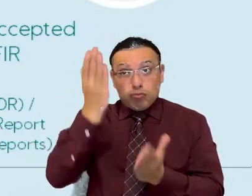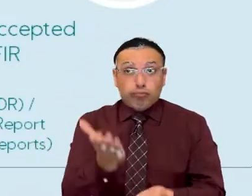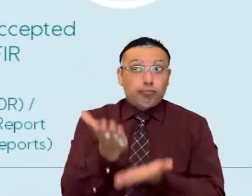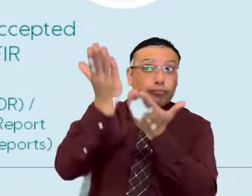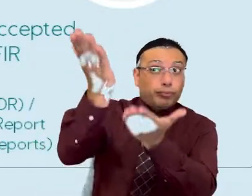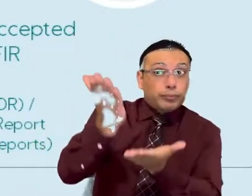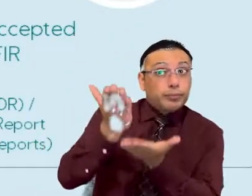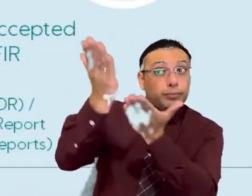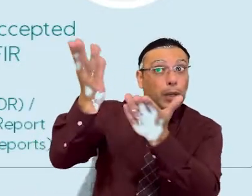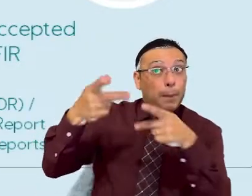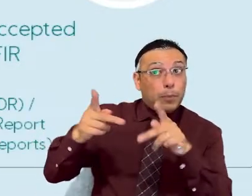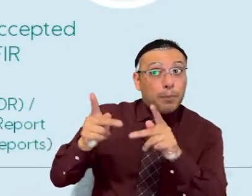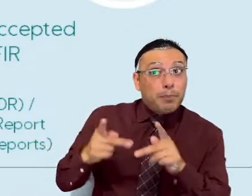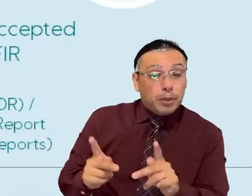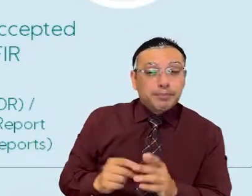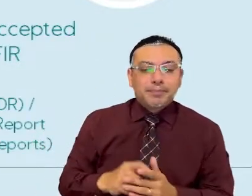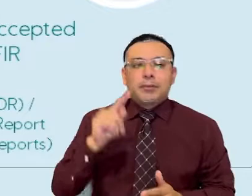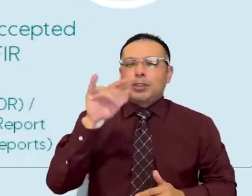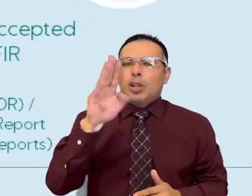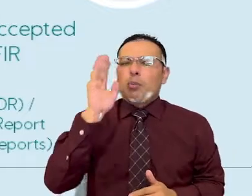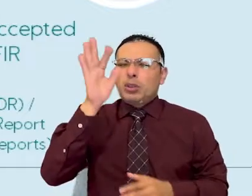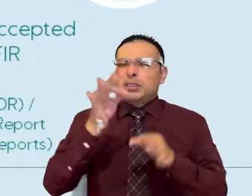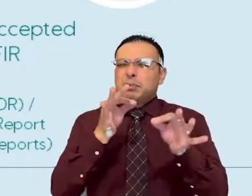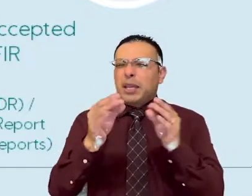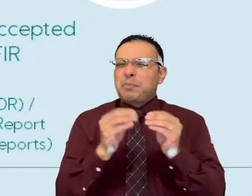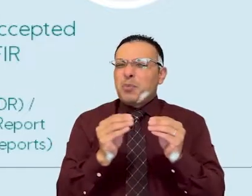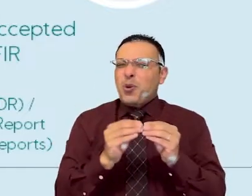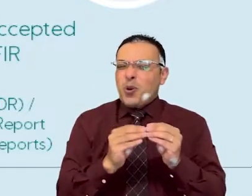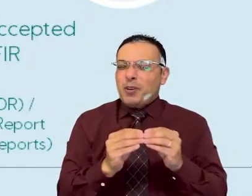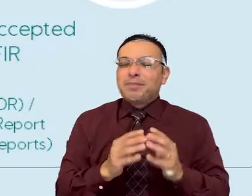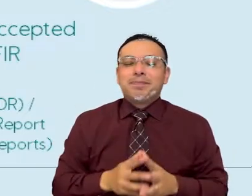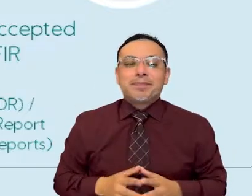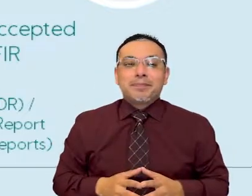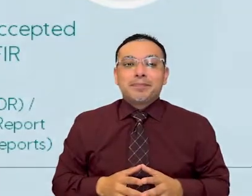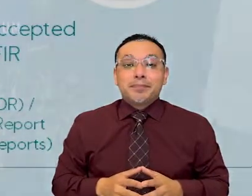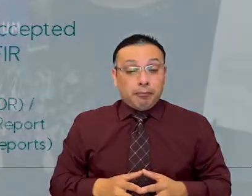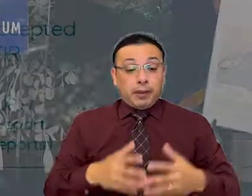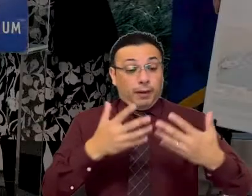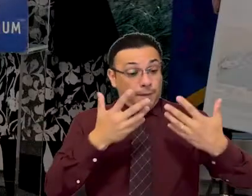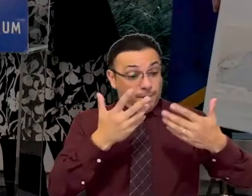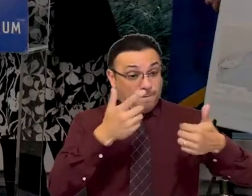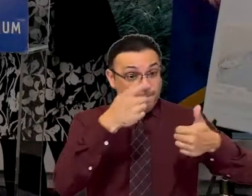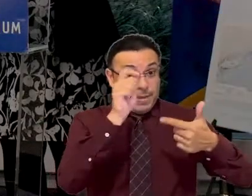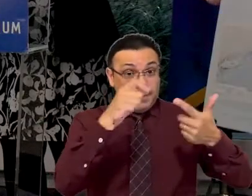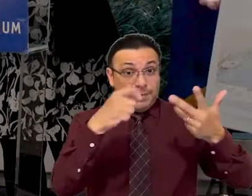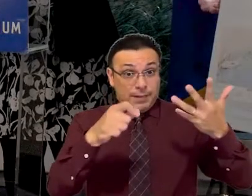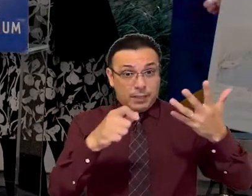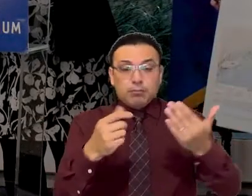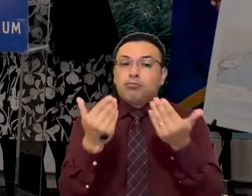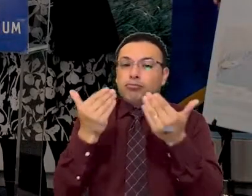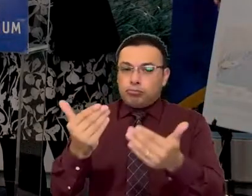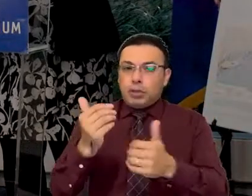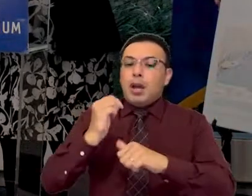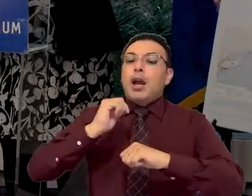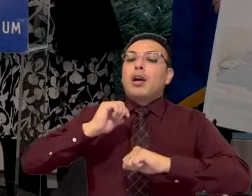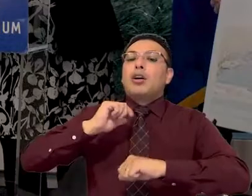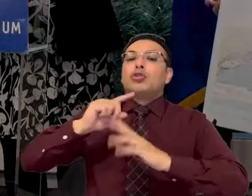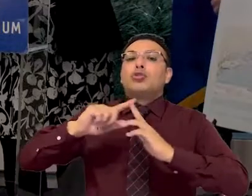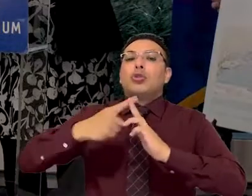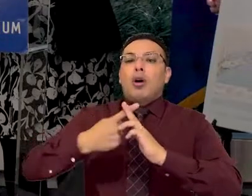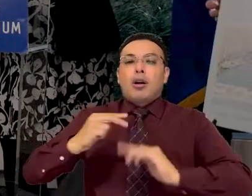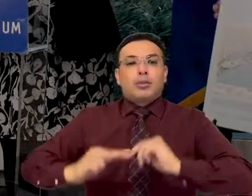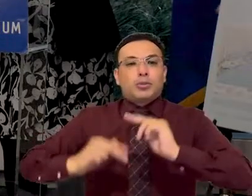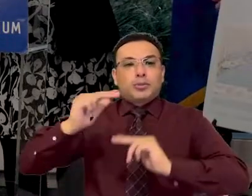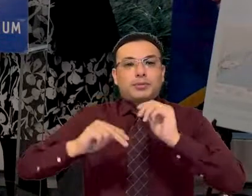Tom will go into that a little bit more in a moment. And only then, after that, will we begin construction in 2025 when